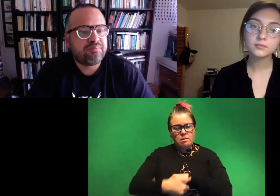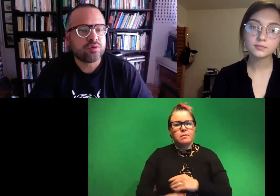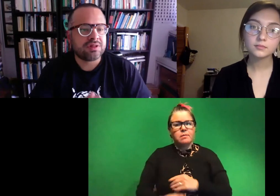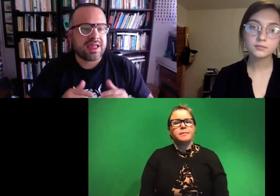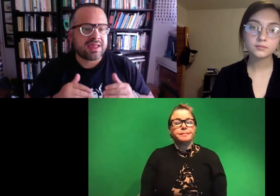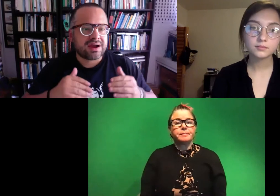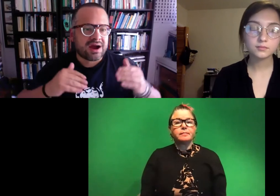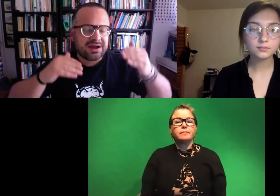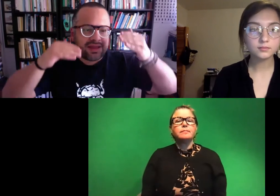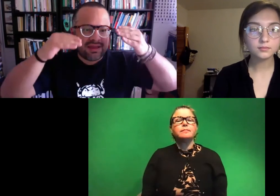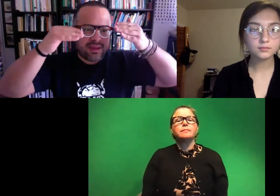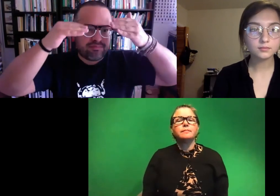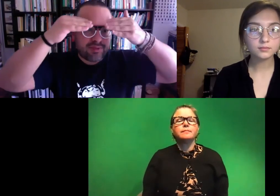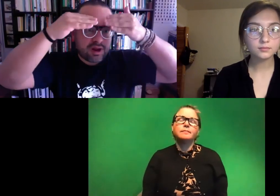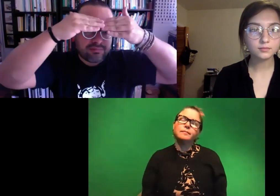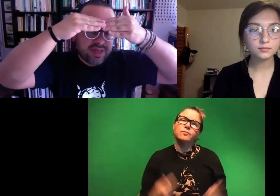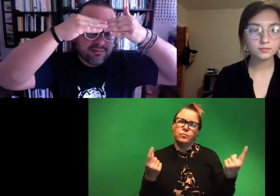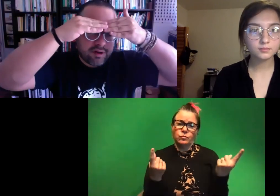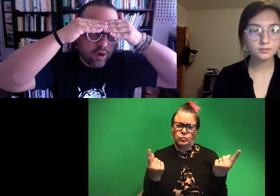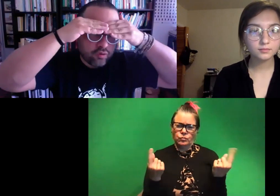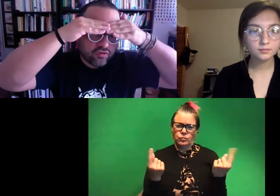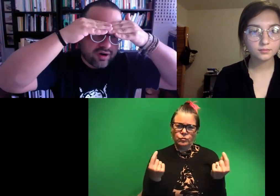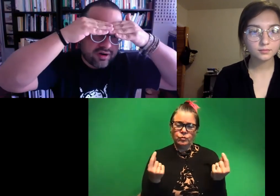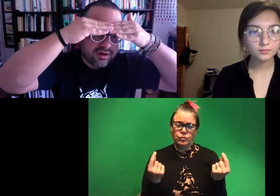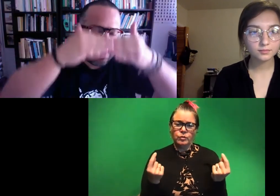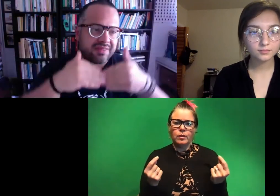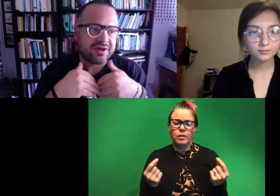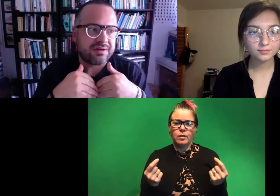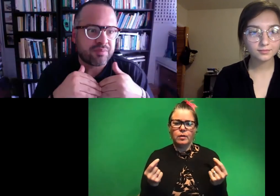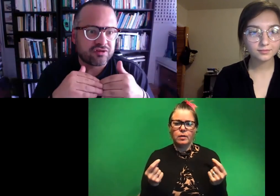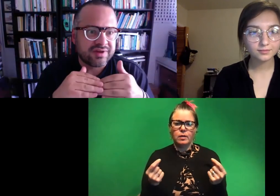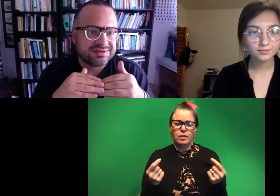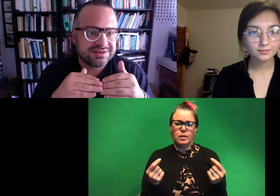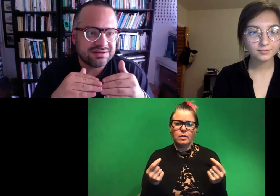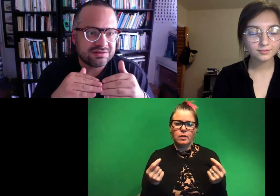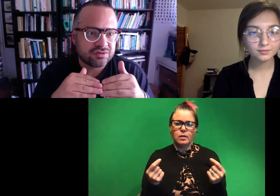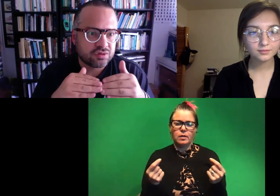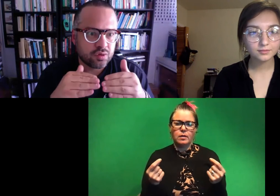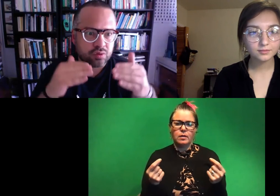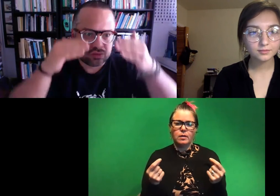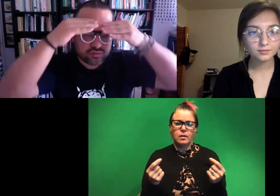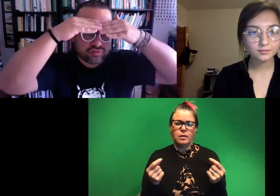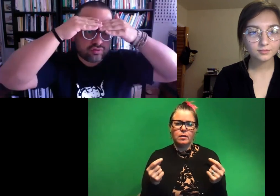they put like a kind they close their possibility